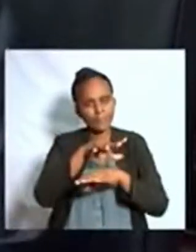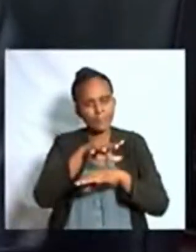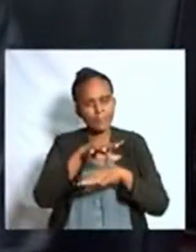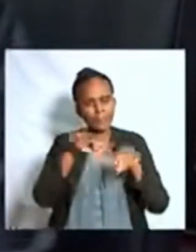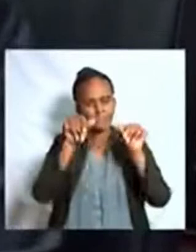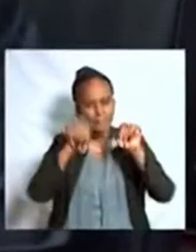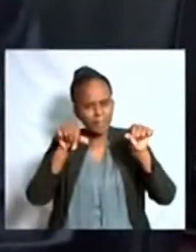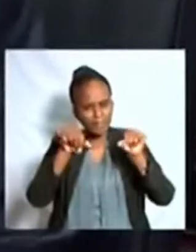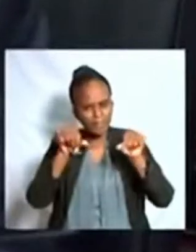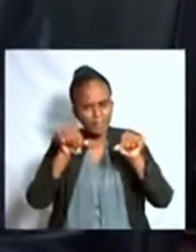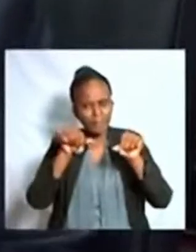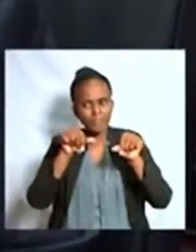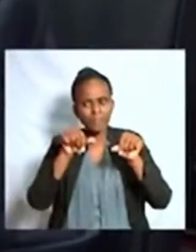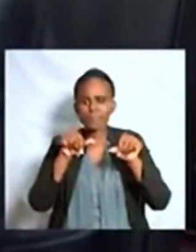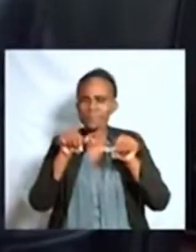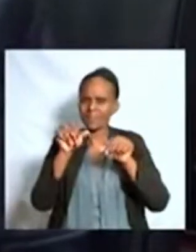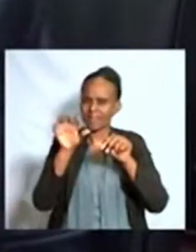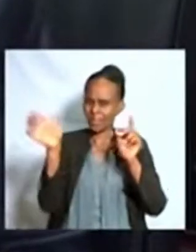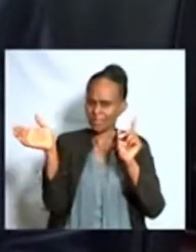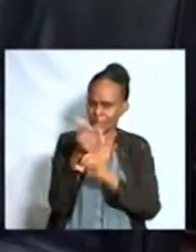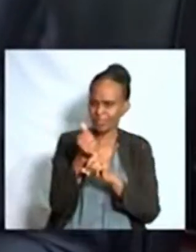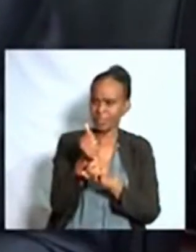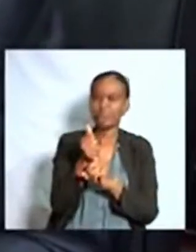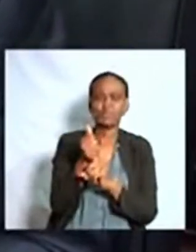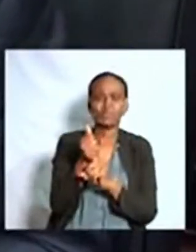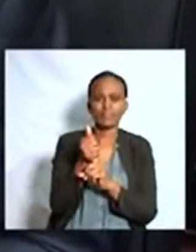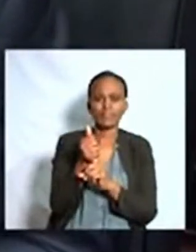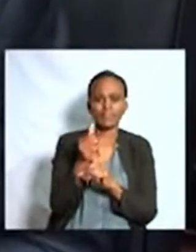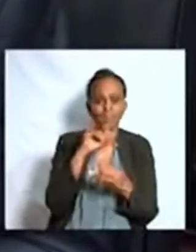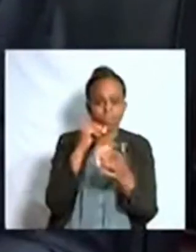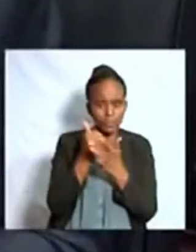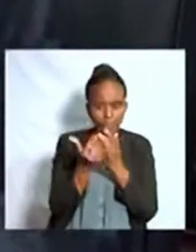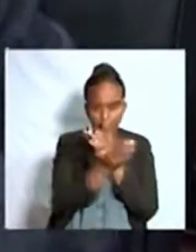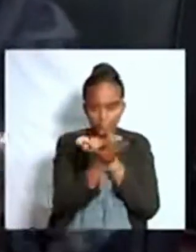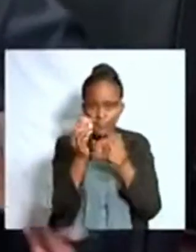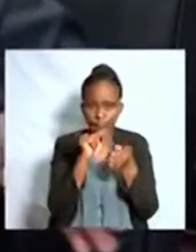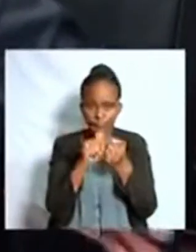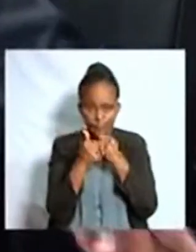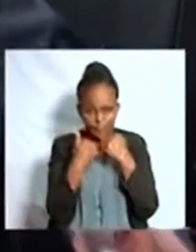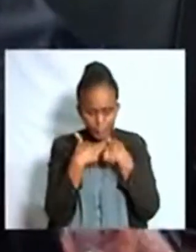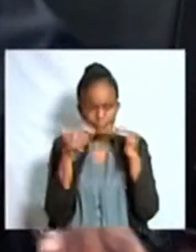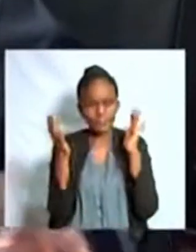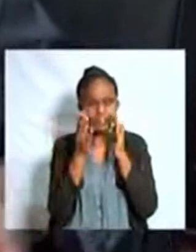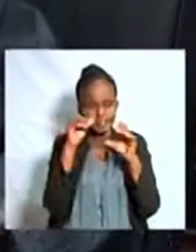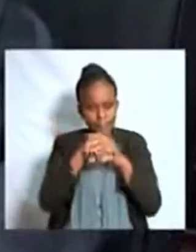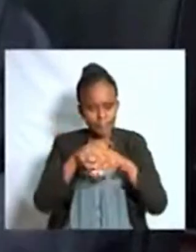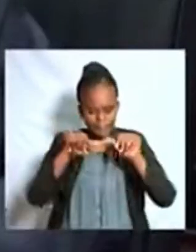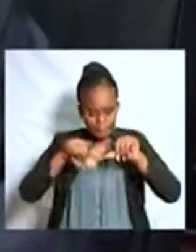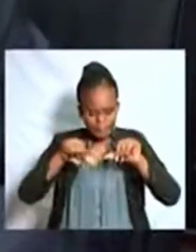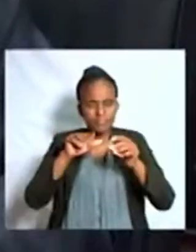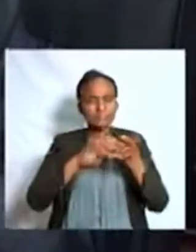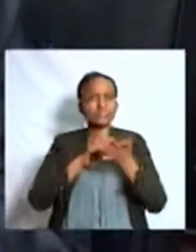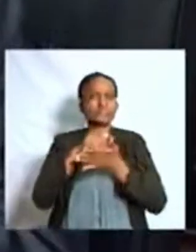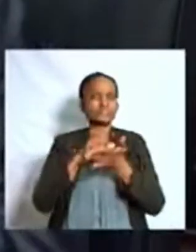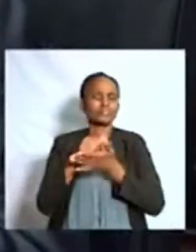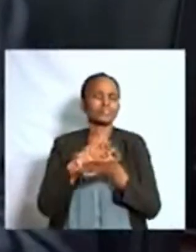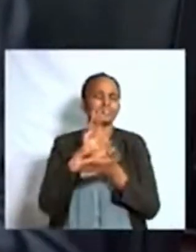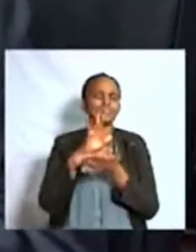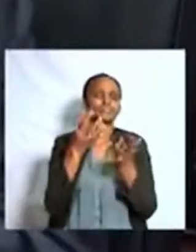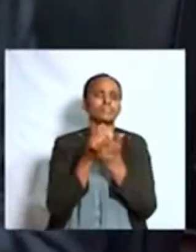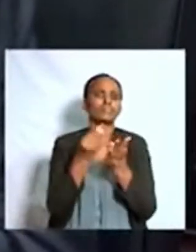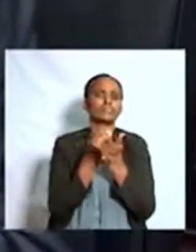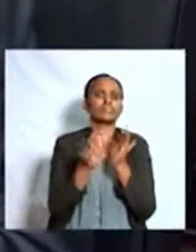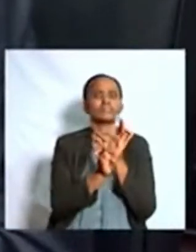audit, it was supposed to be detected. So all these problems we are facing, the internal audit system is weak. Monies are